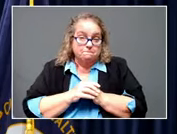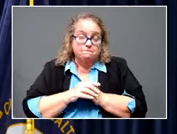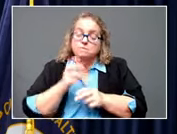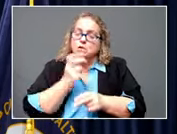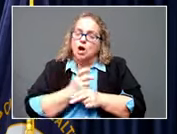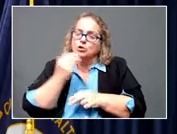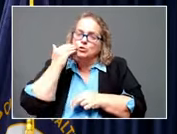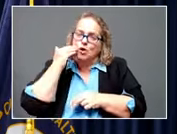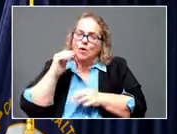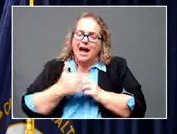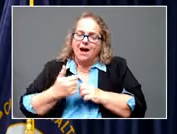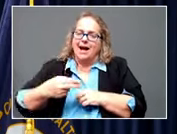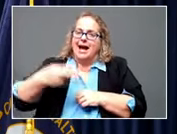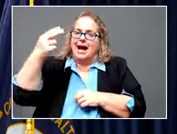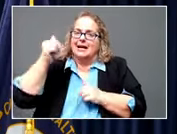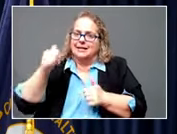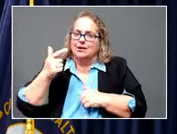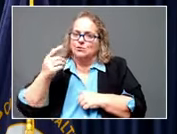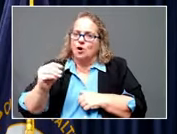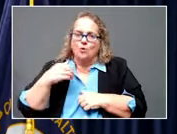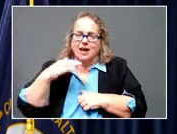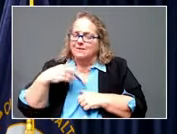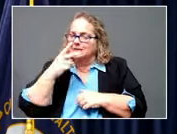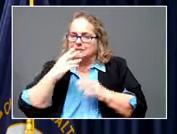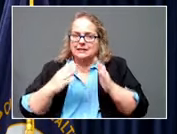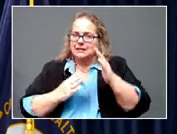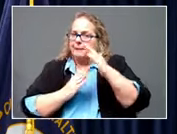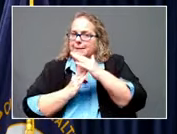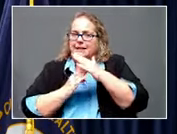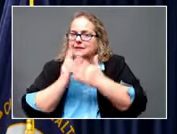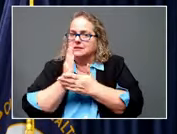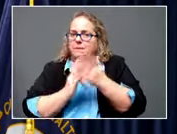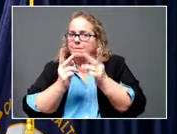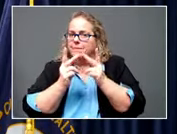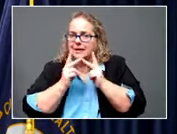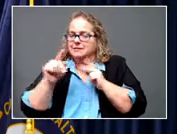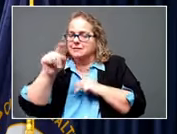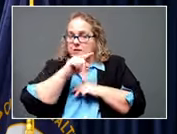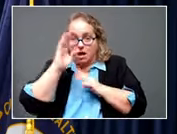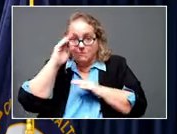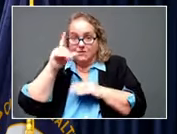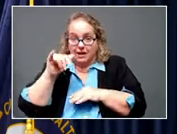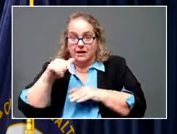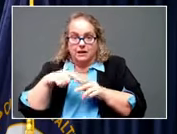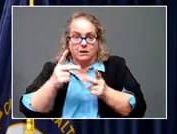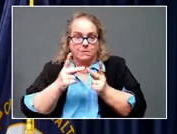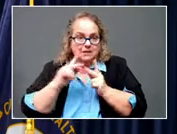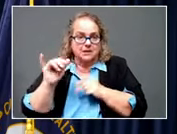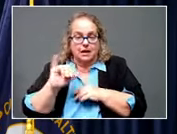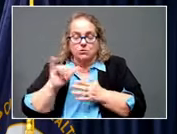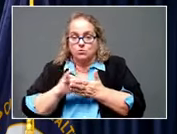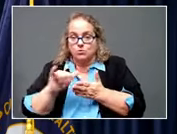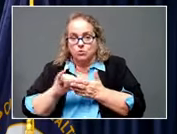go, right? We haven't seen the peak in some places, though hopefully they've seen the peak in places like New York.